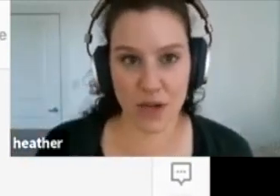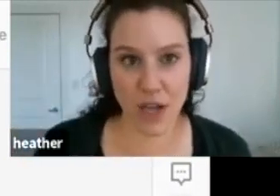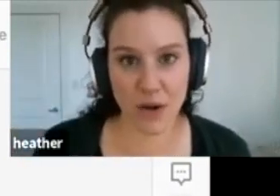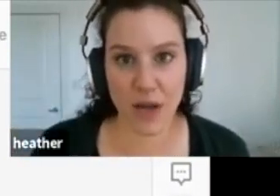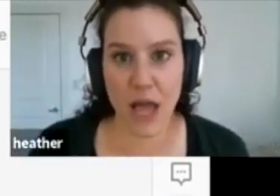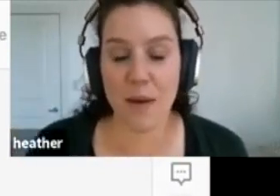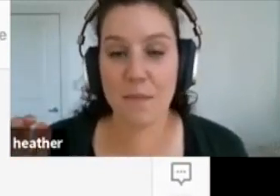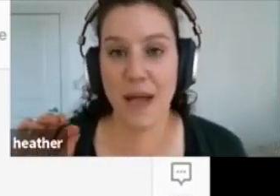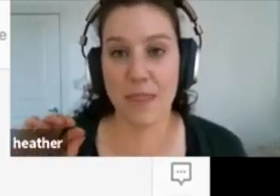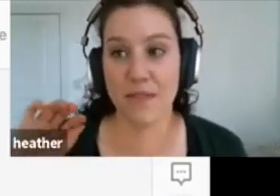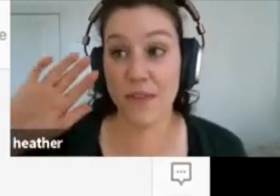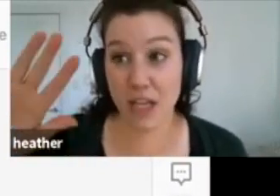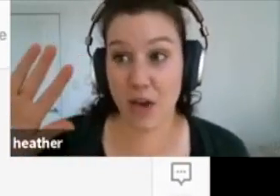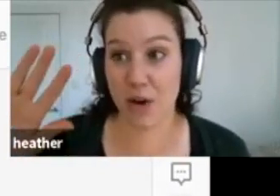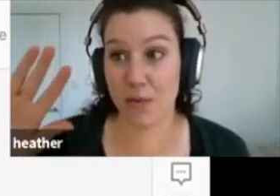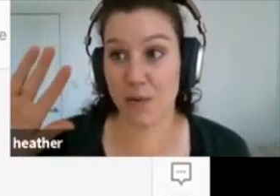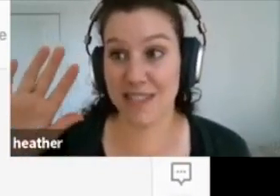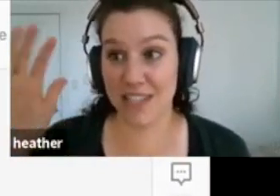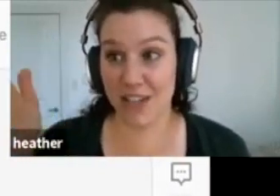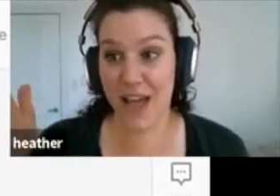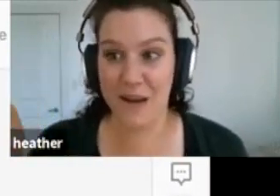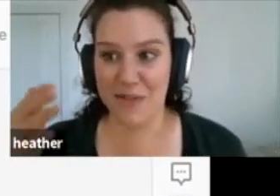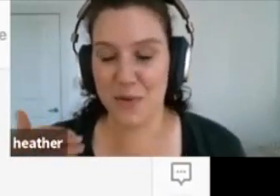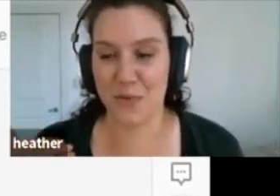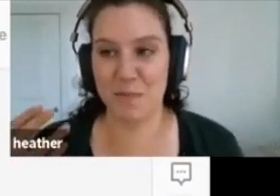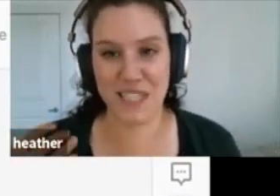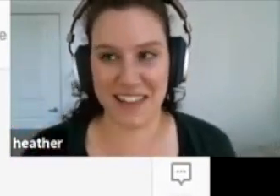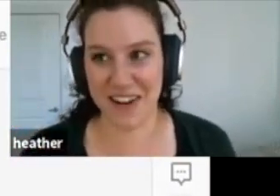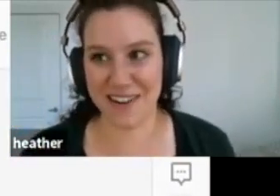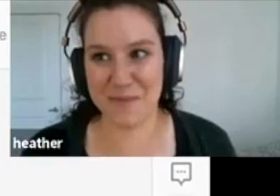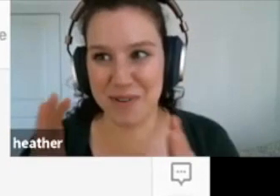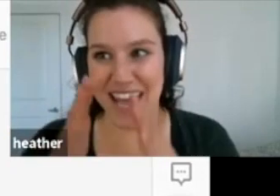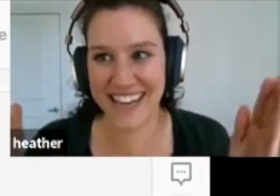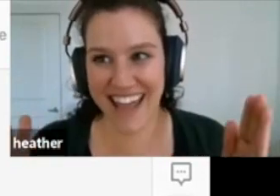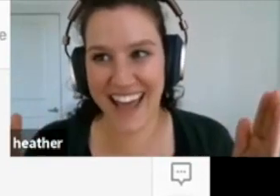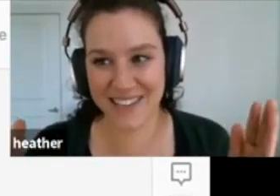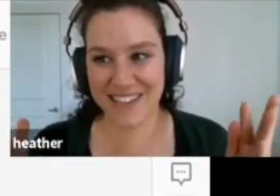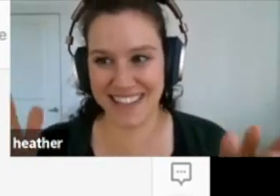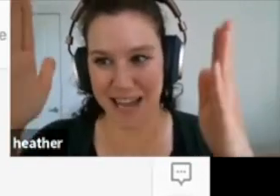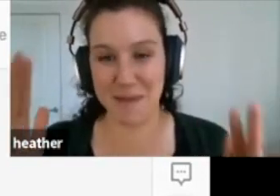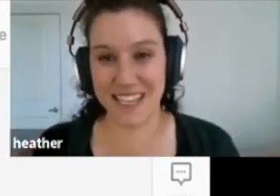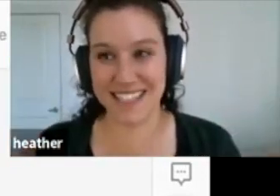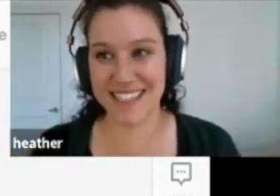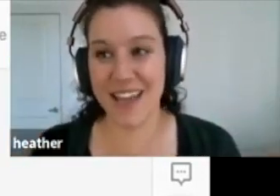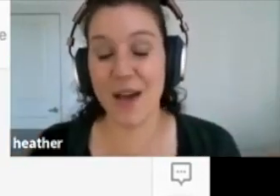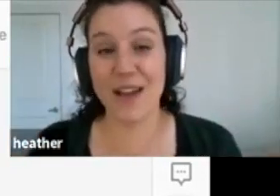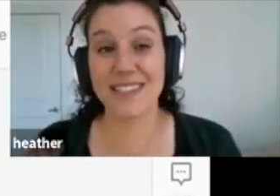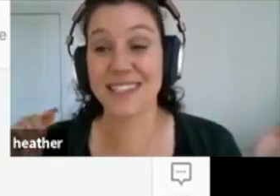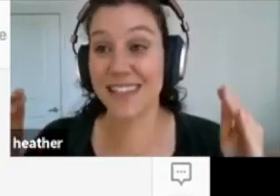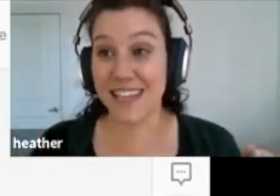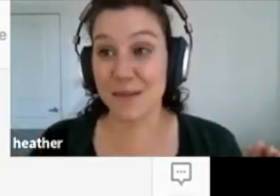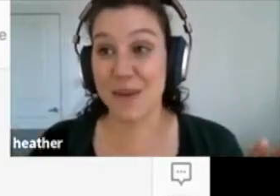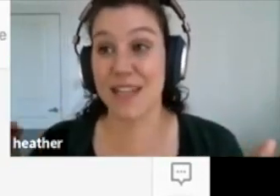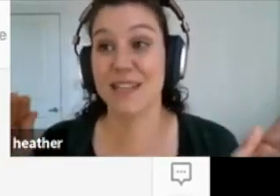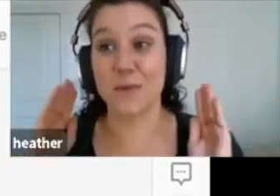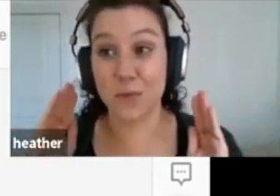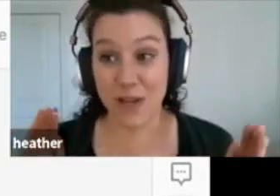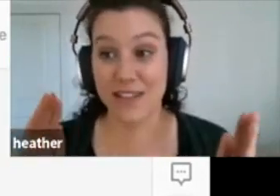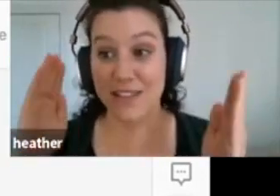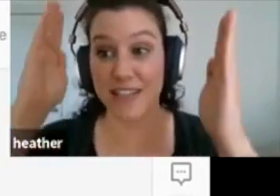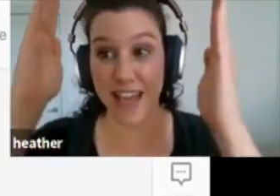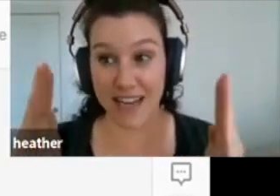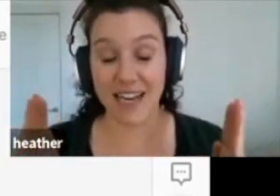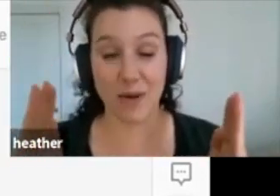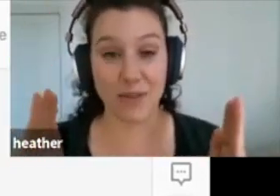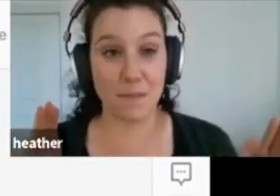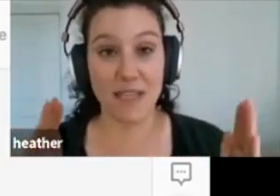the audio, but the video will still have you sitting there. It won't edit out that piece. Delete means it